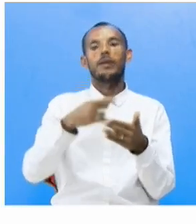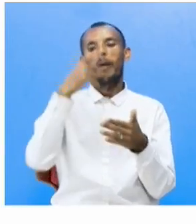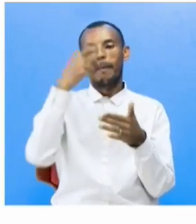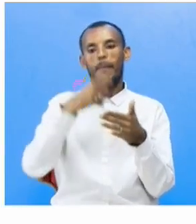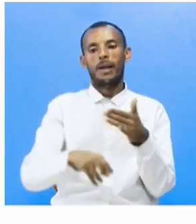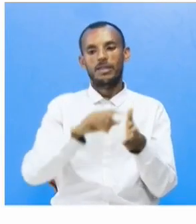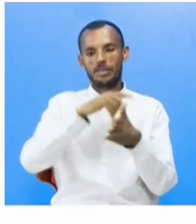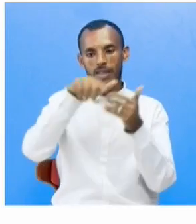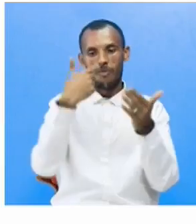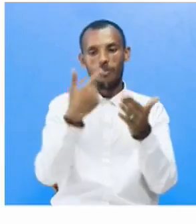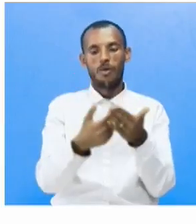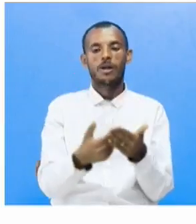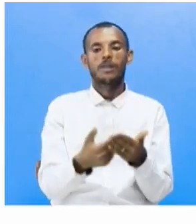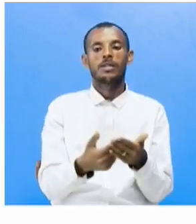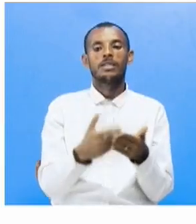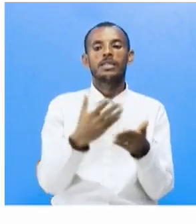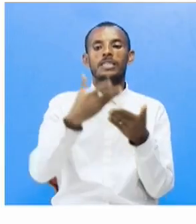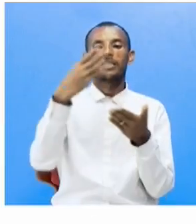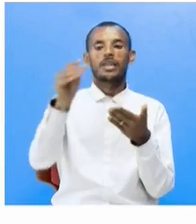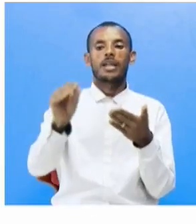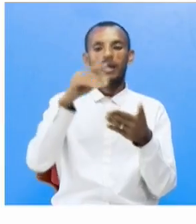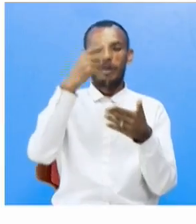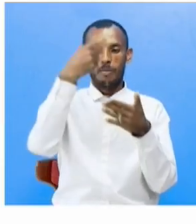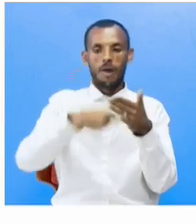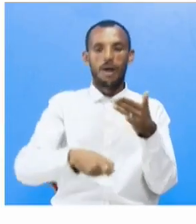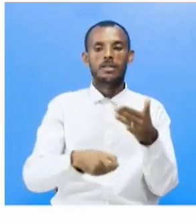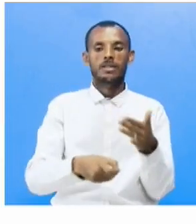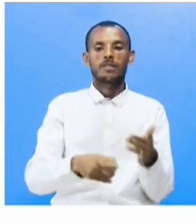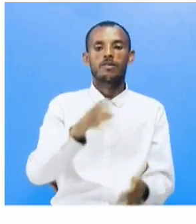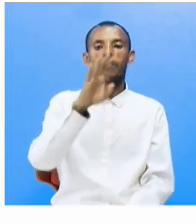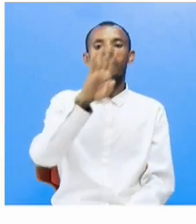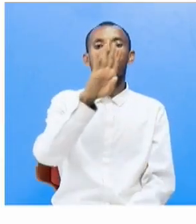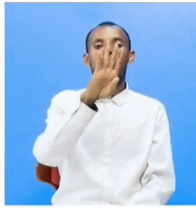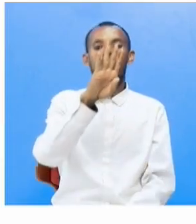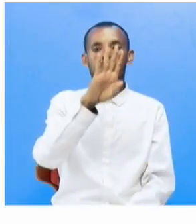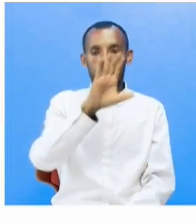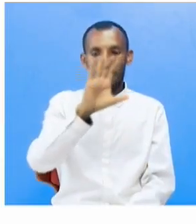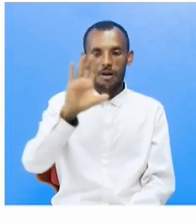Therefore, the selling price here it is